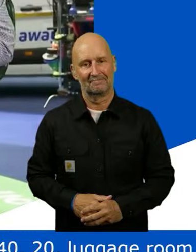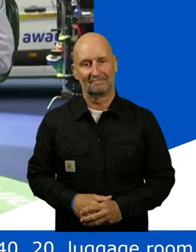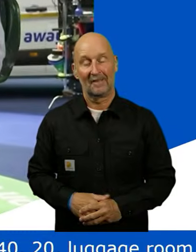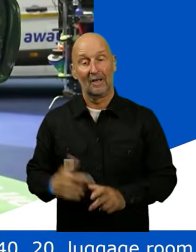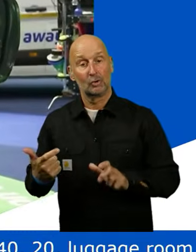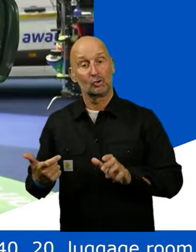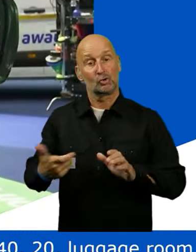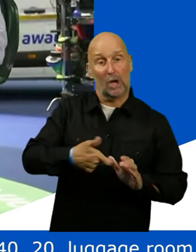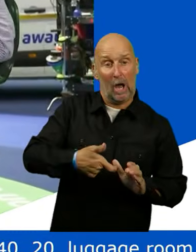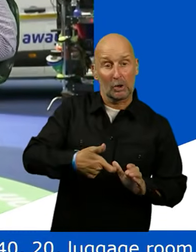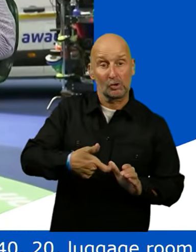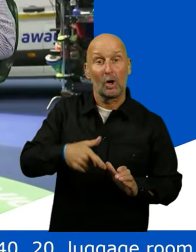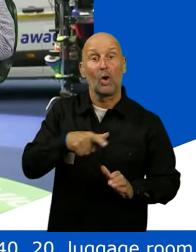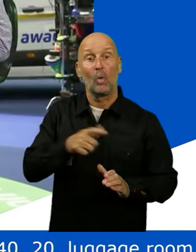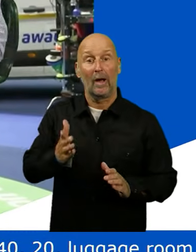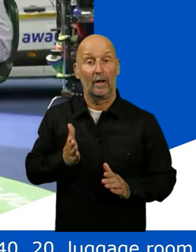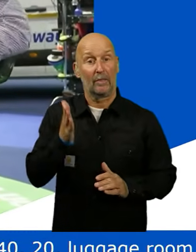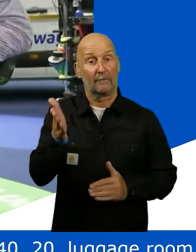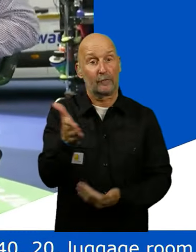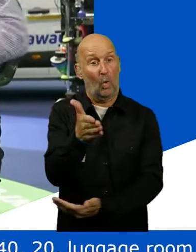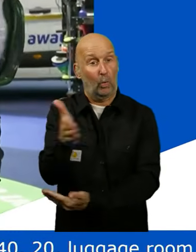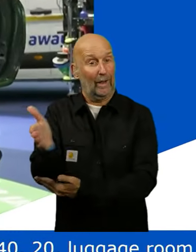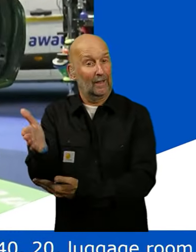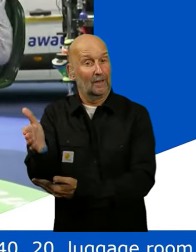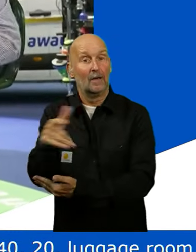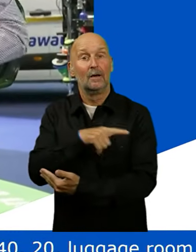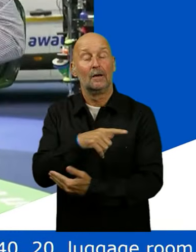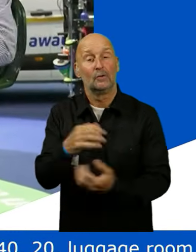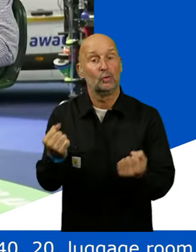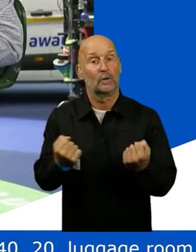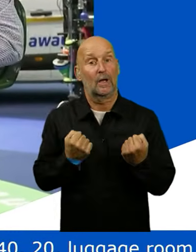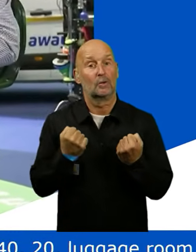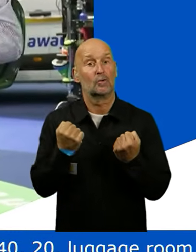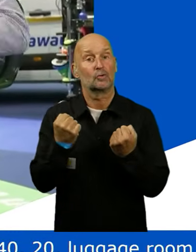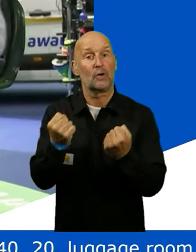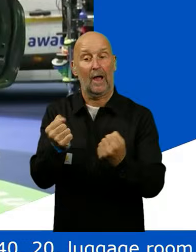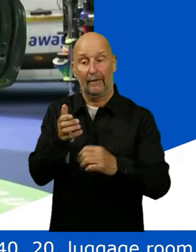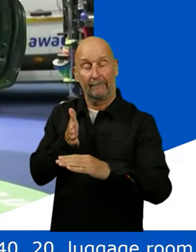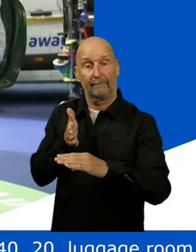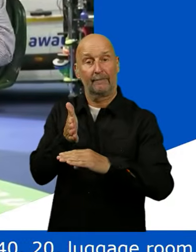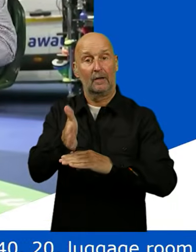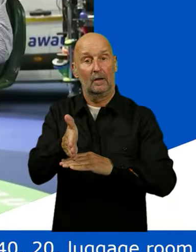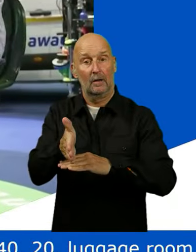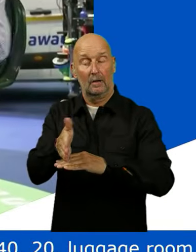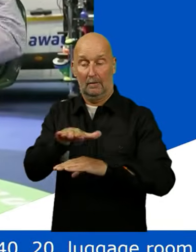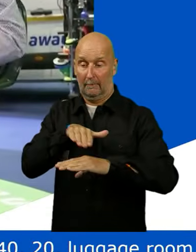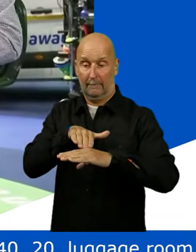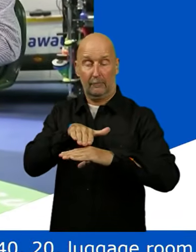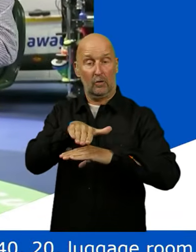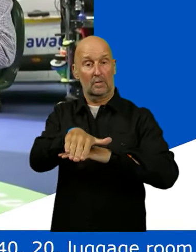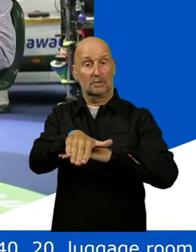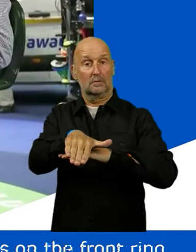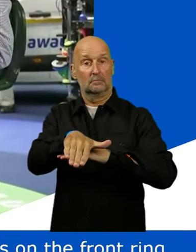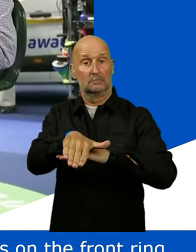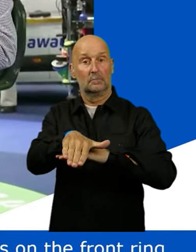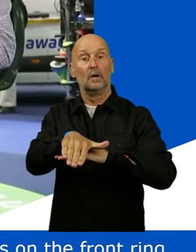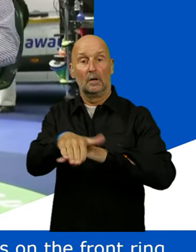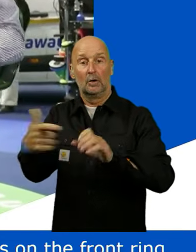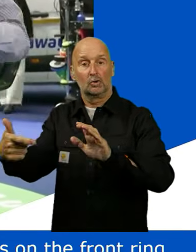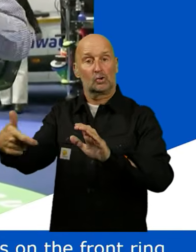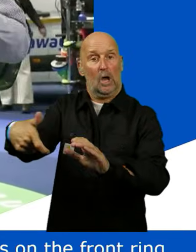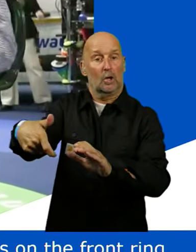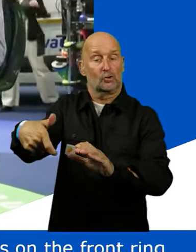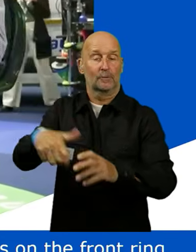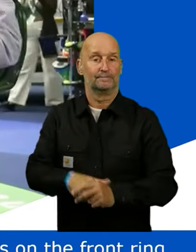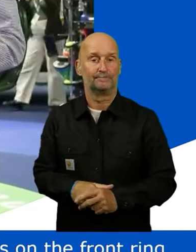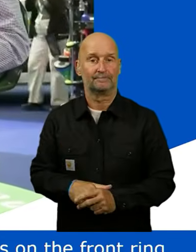the charging socket is on the front wing, and that means that you can drive into the charge socket nose first, easily position it to charge as you